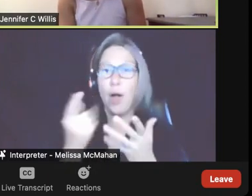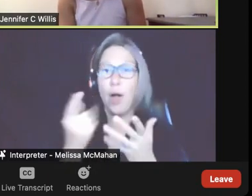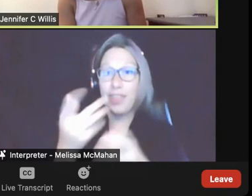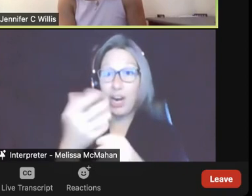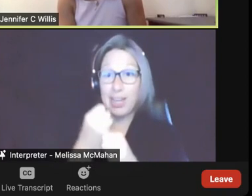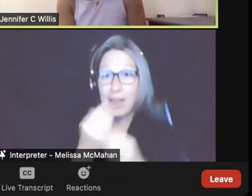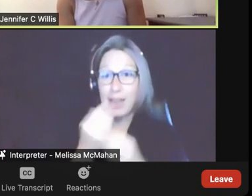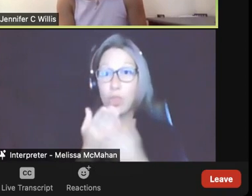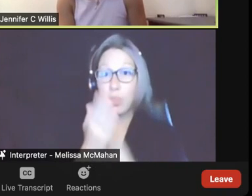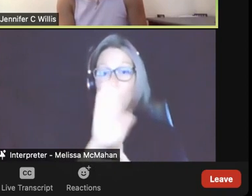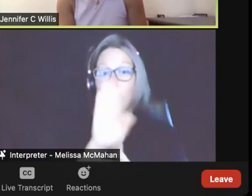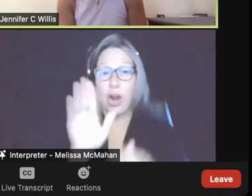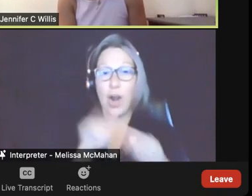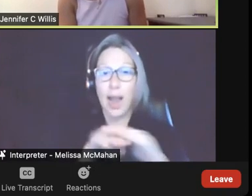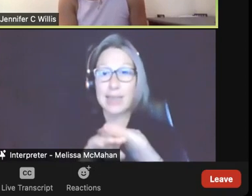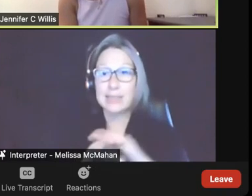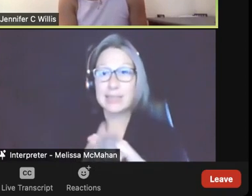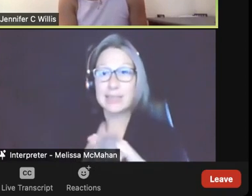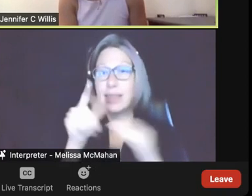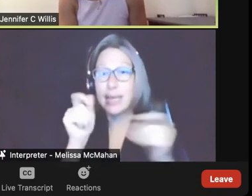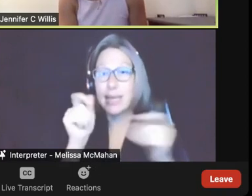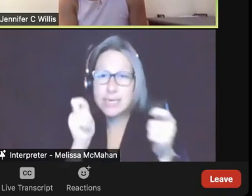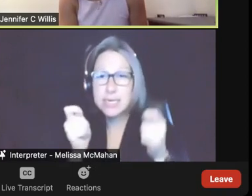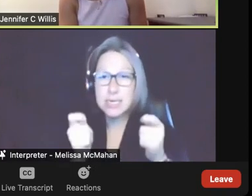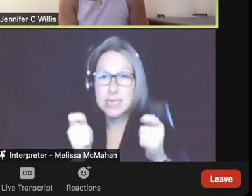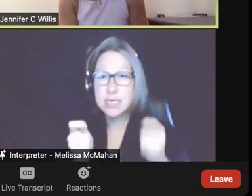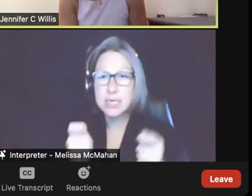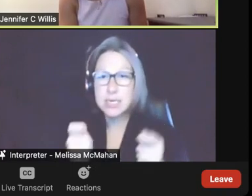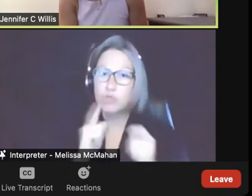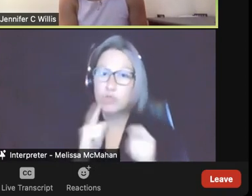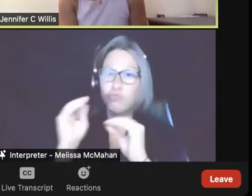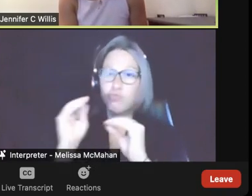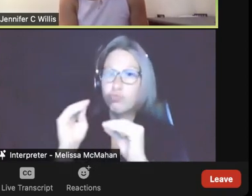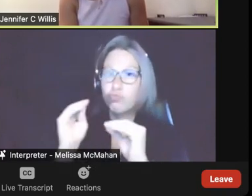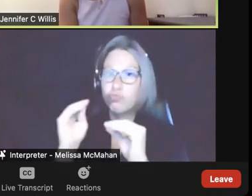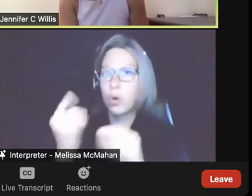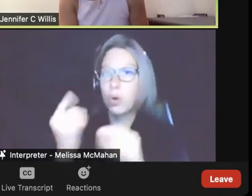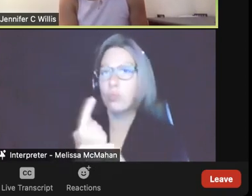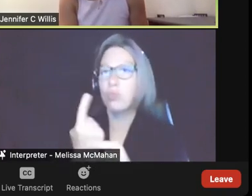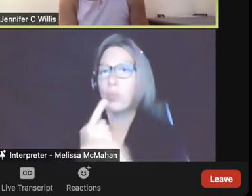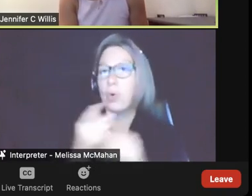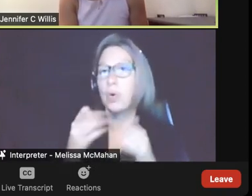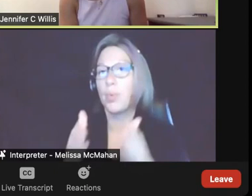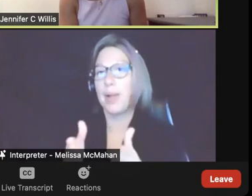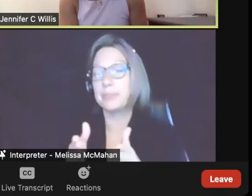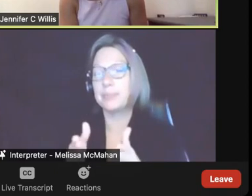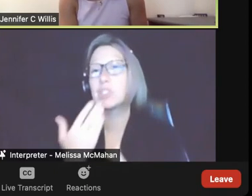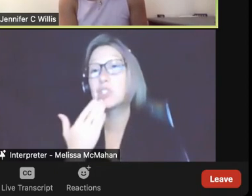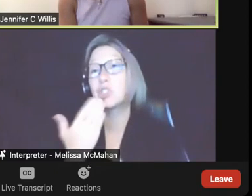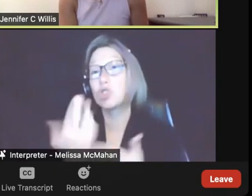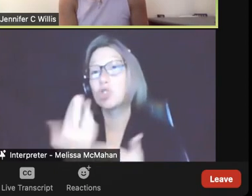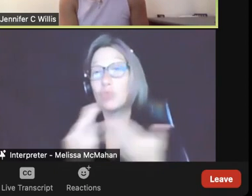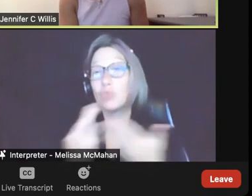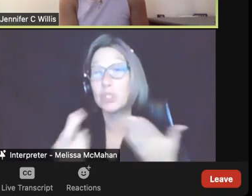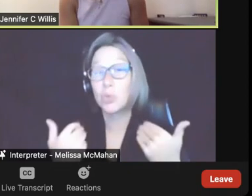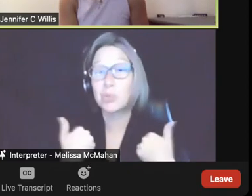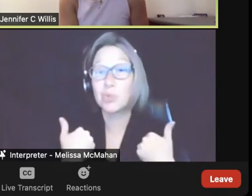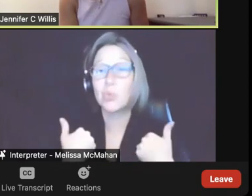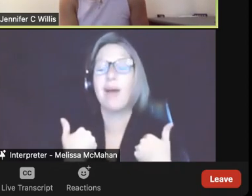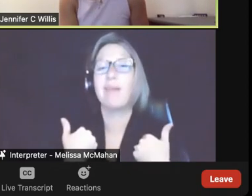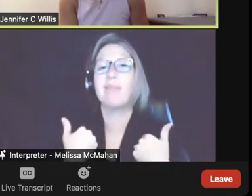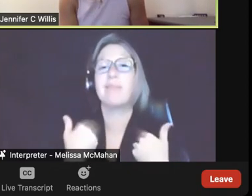student if necessary. So it's not just another good tool to have in your toolbox, especially for our students with multiple needs